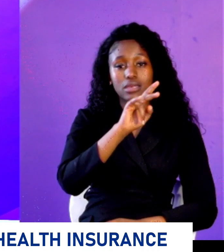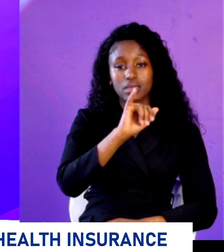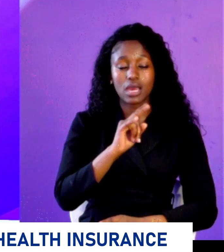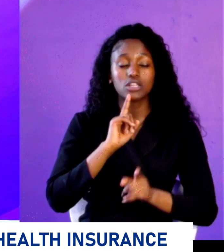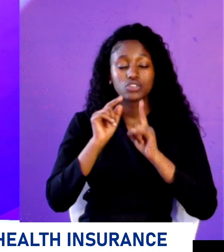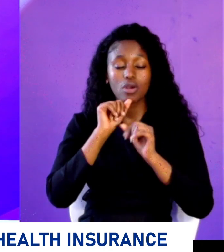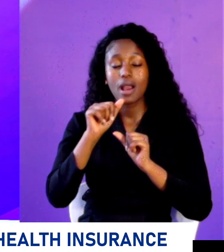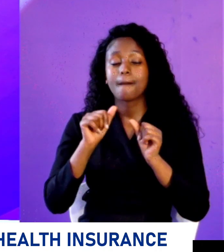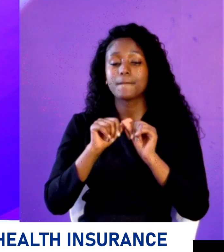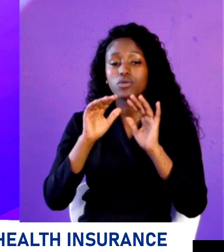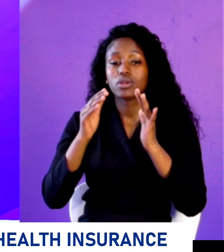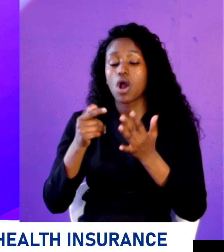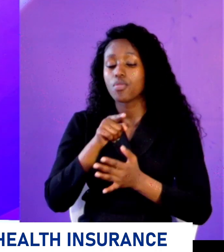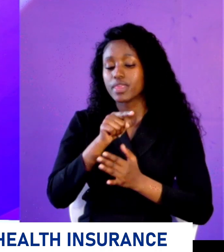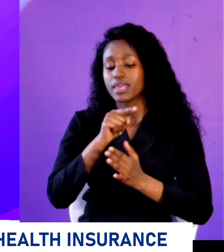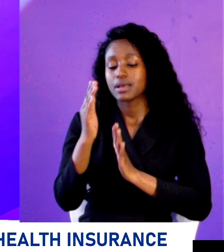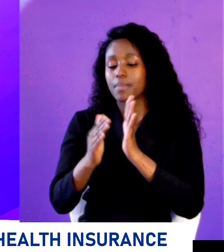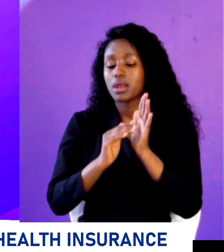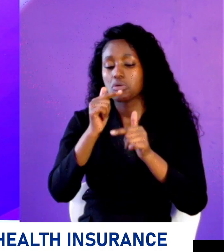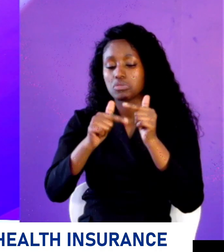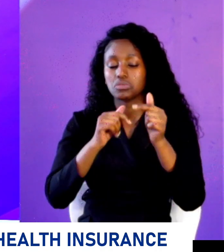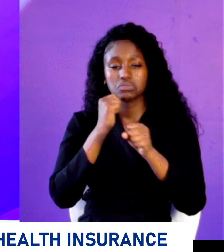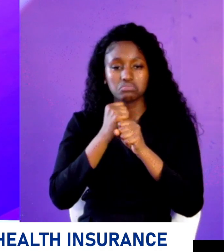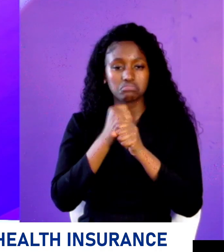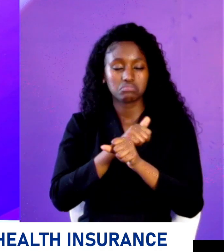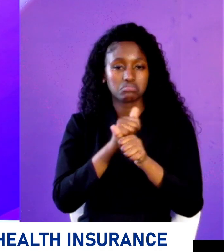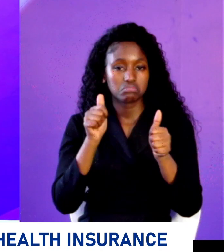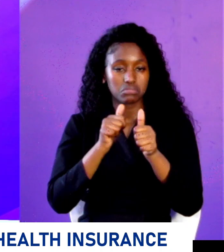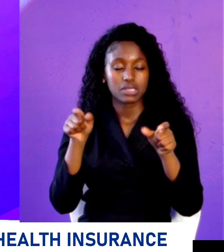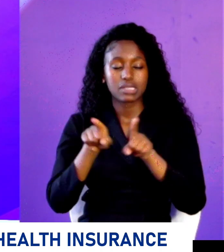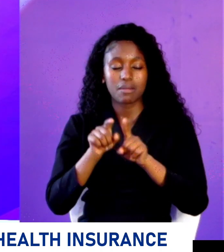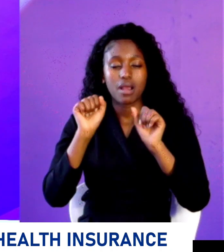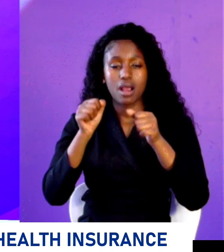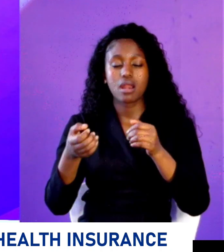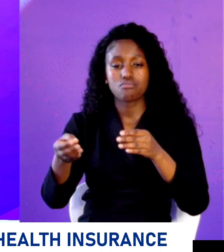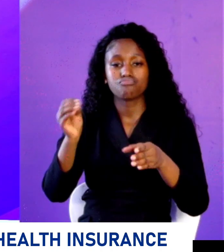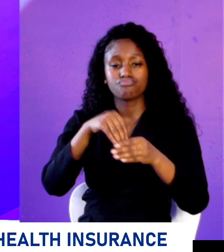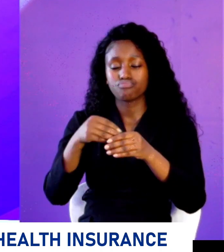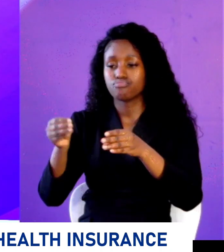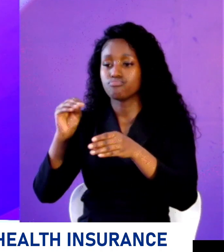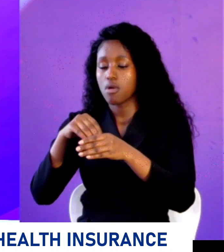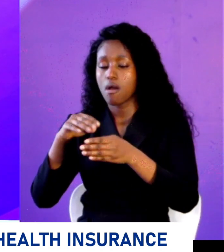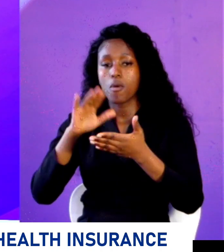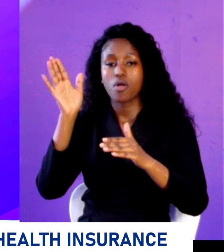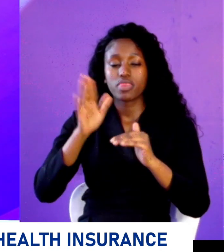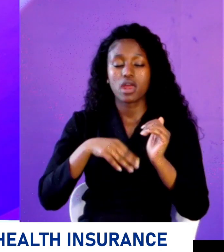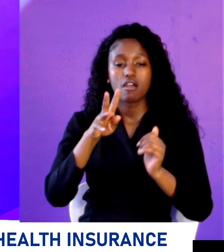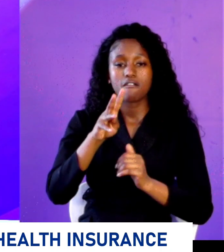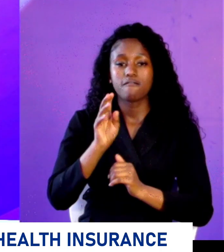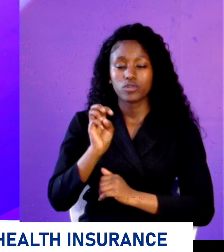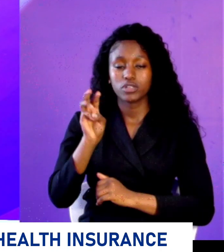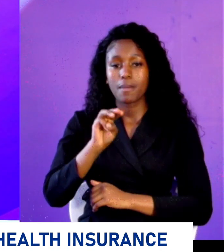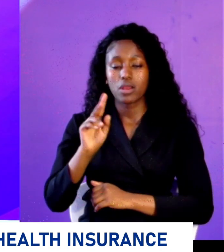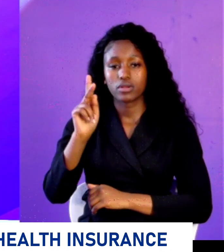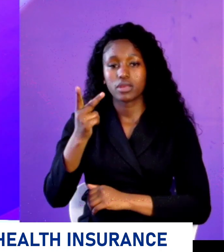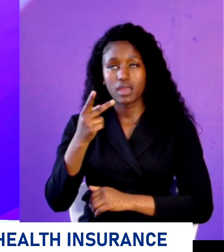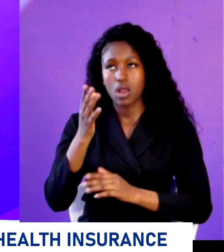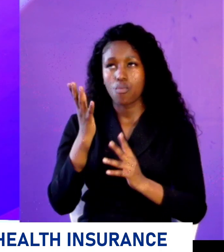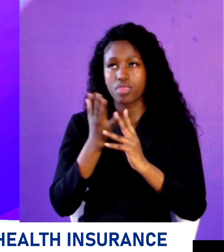the initiative is on track to enroll over 40 million Kenyans within next